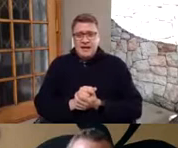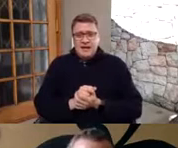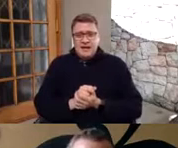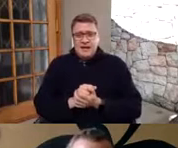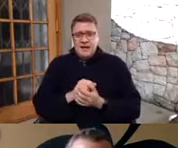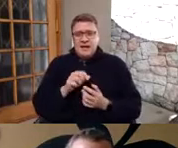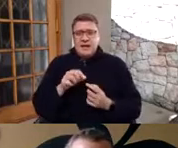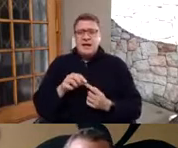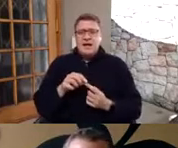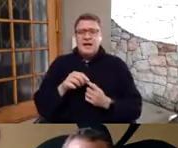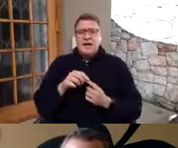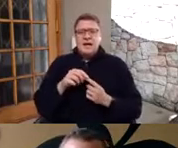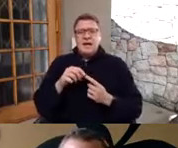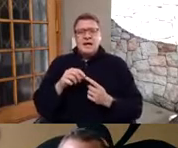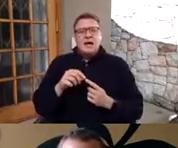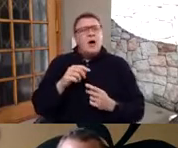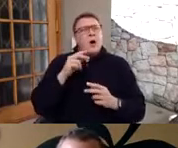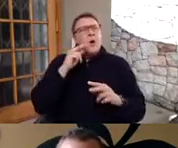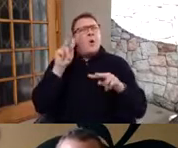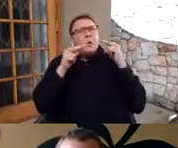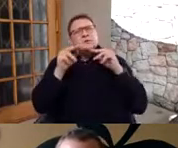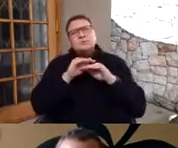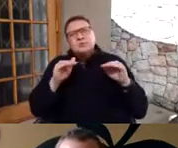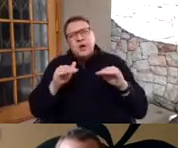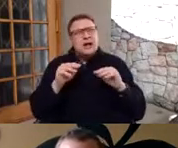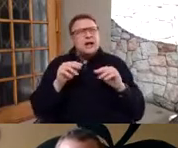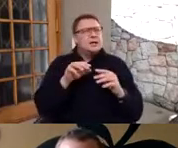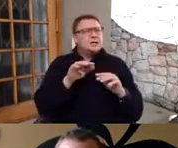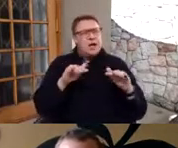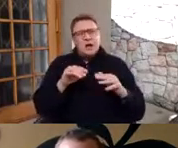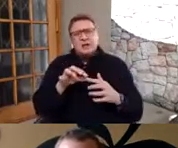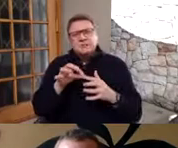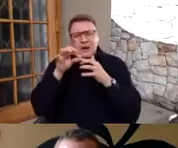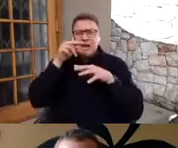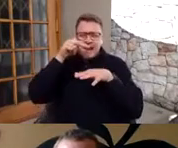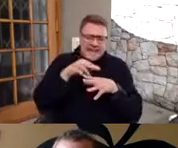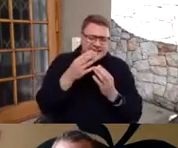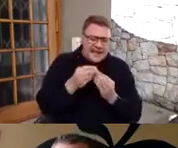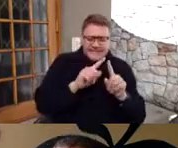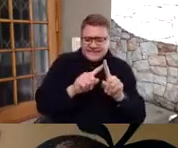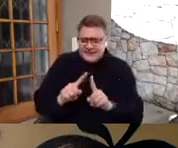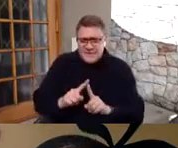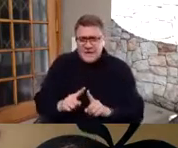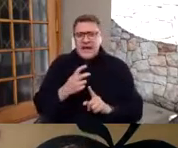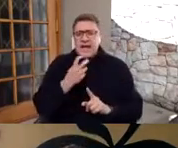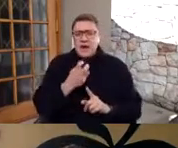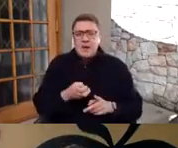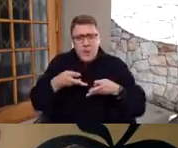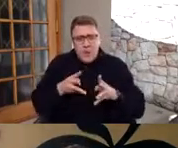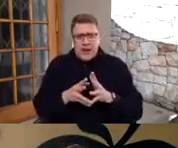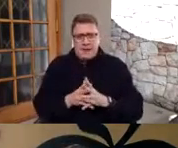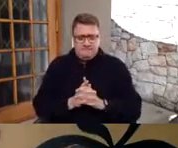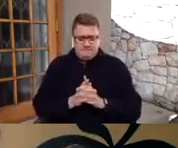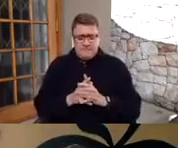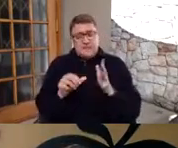with autism kids and kids that have special needs and are different. We all are different and unique in such an incredible way. And it's important